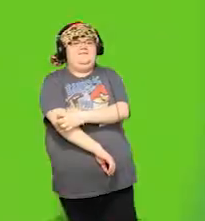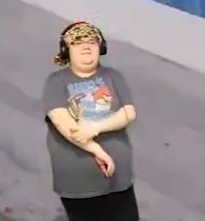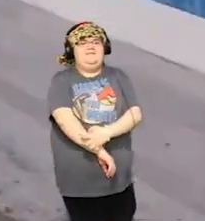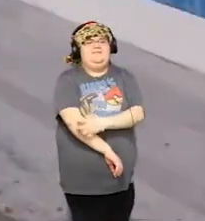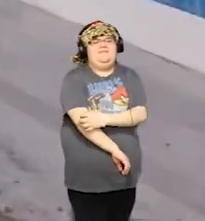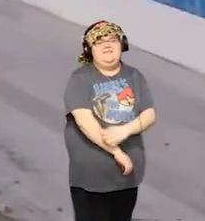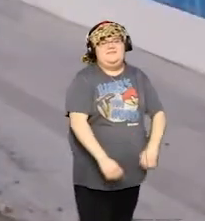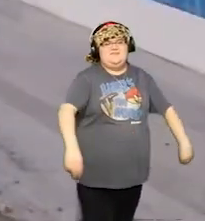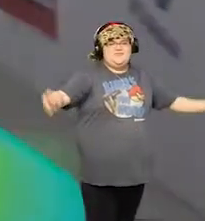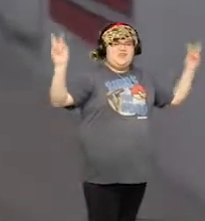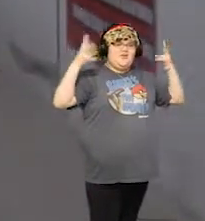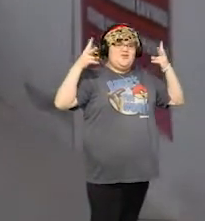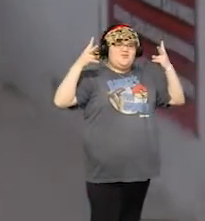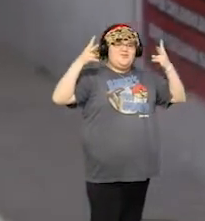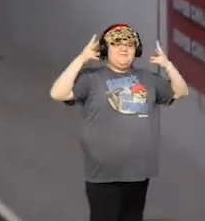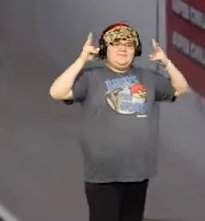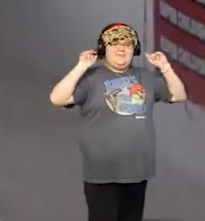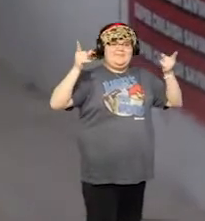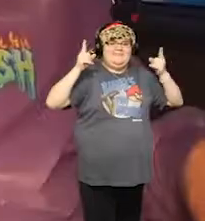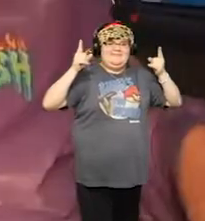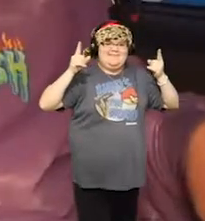though.